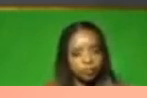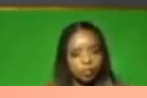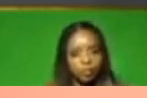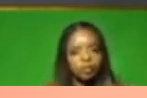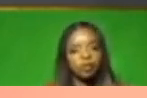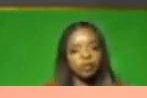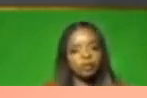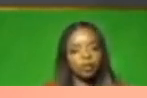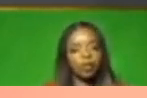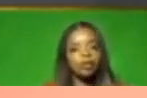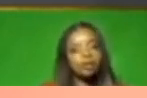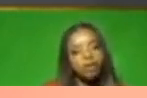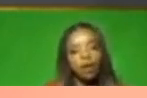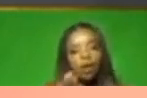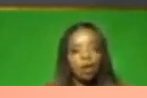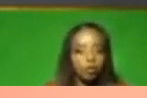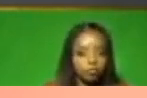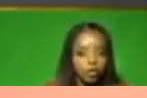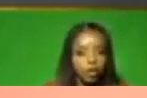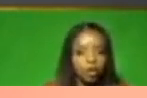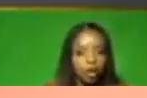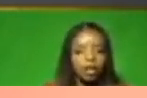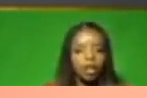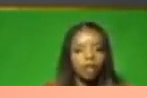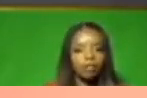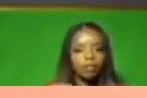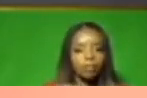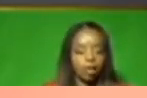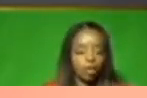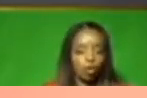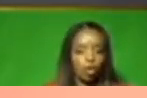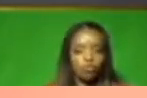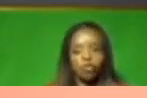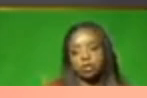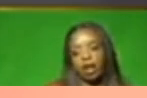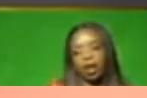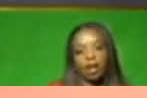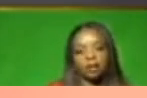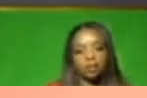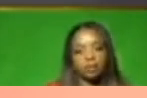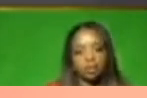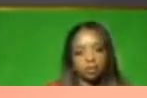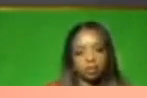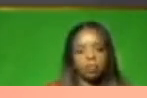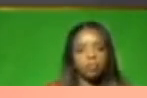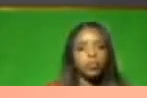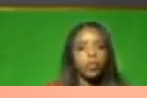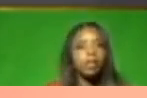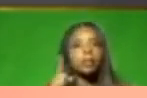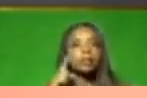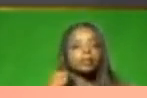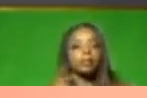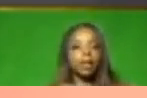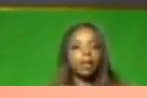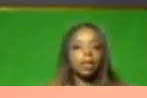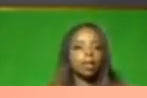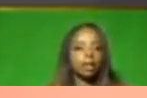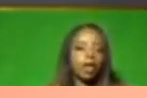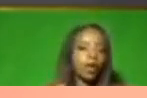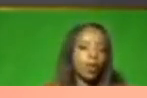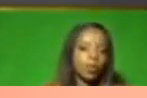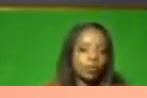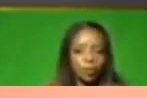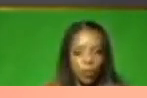South African Investment Conference last year, we had exceeded that target, raising